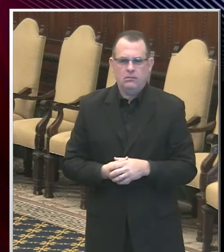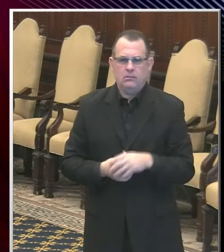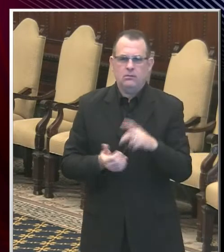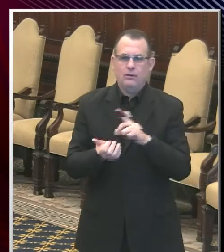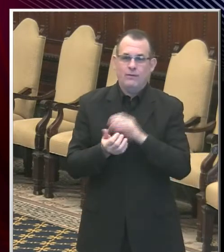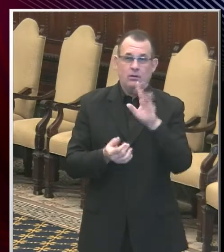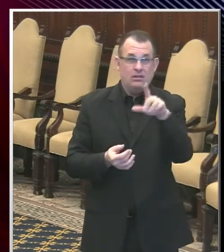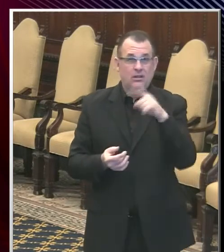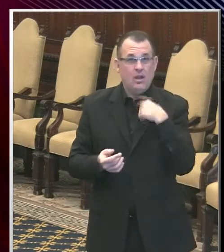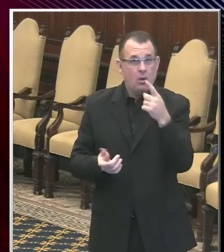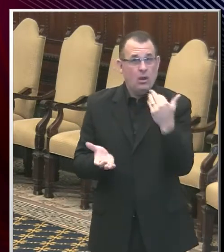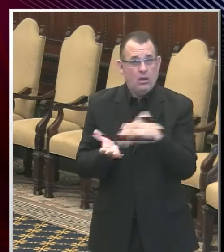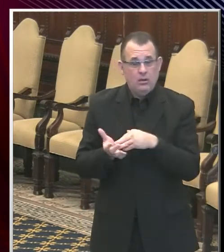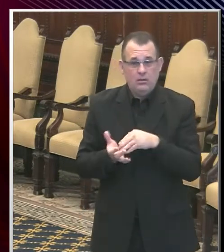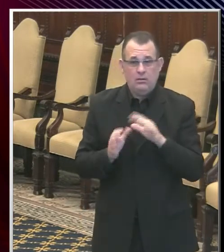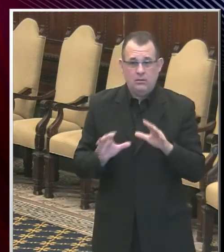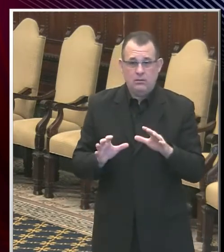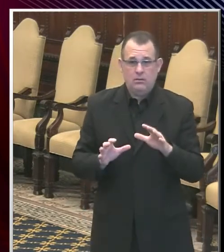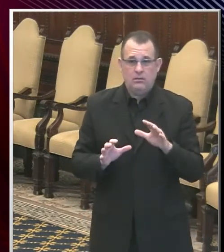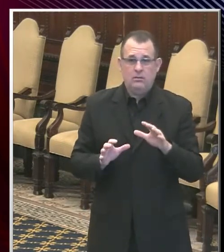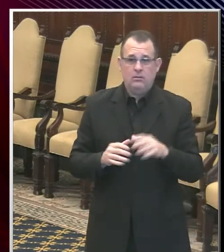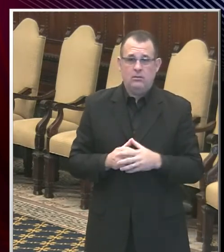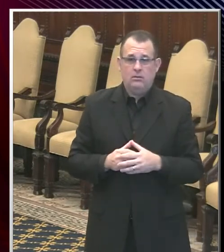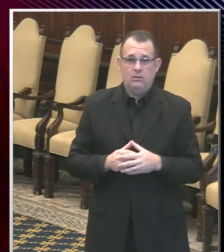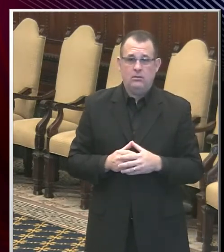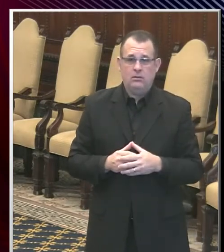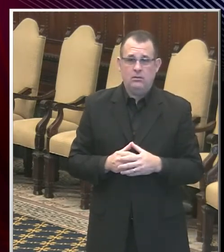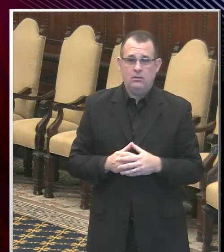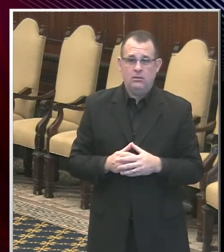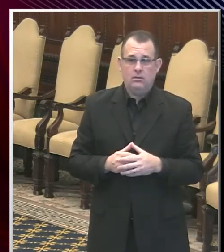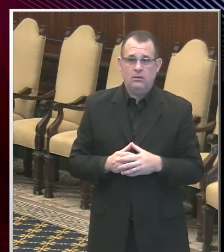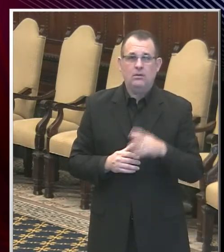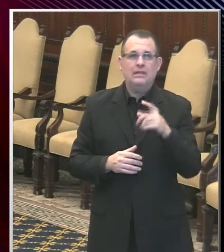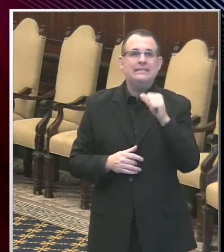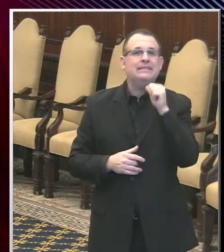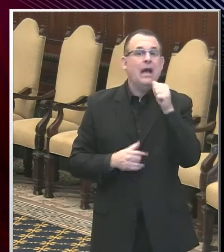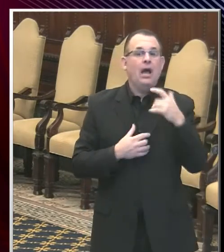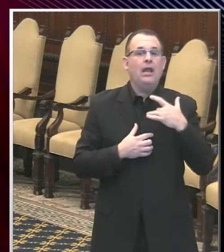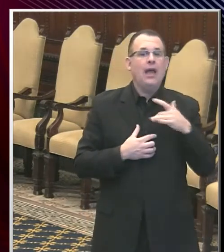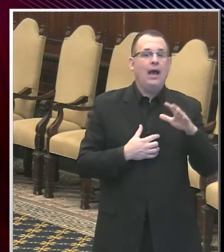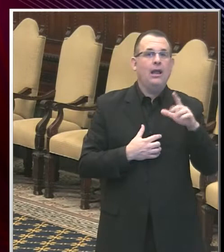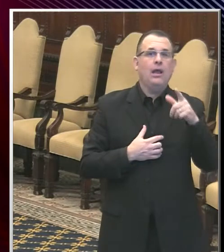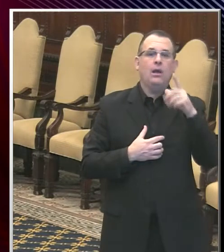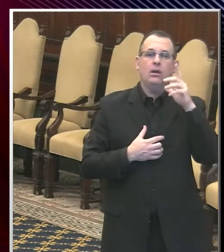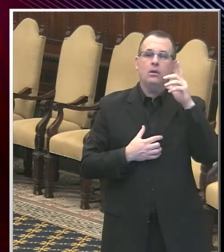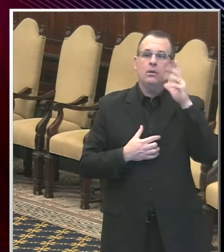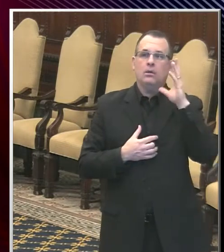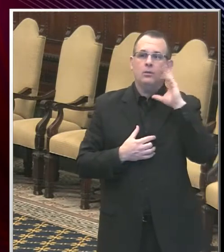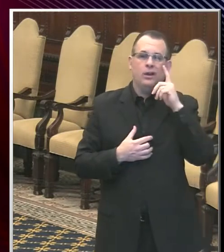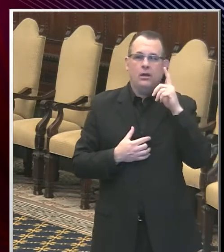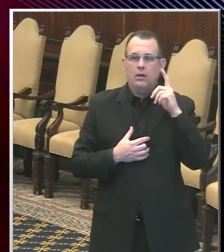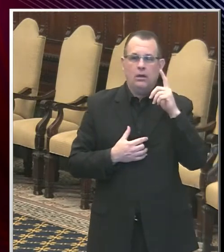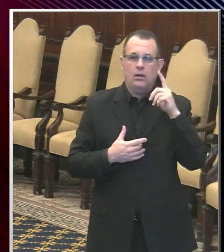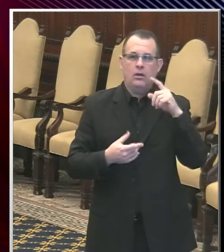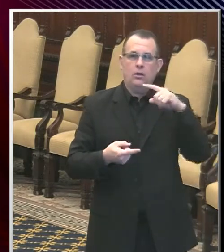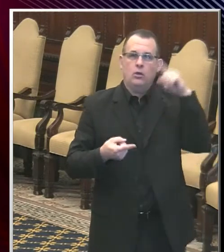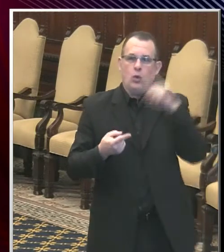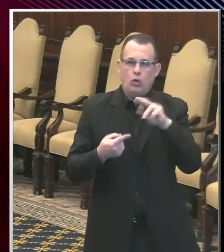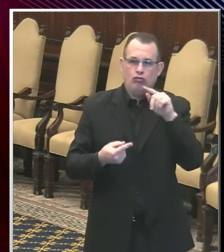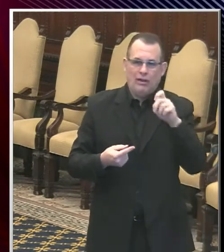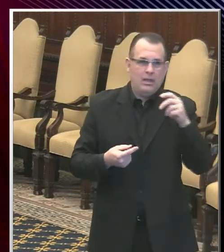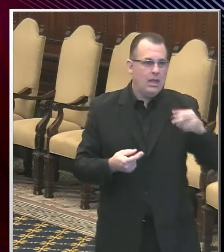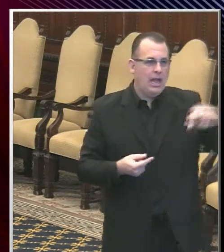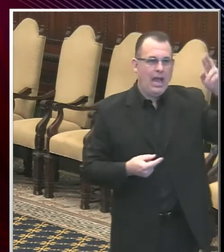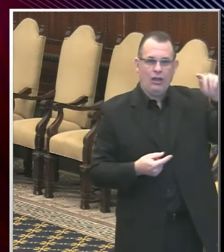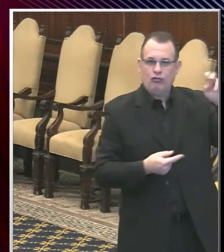Again, I would say I think it's going to be unlikely in the future where we would have very low rates and there would be very high rates somewhere else.